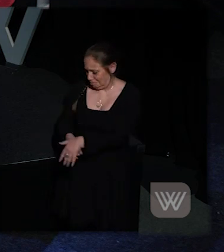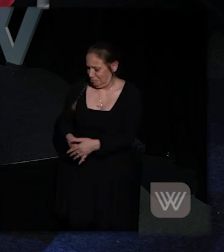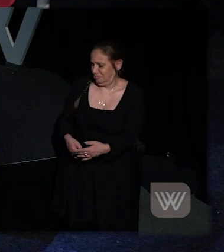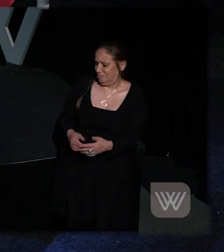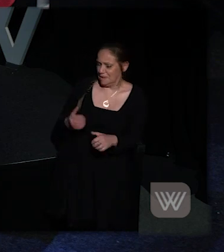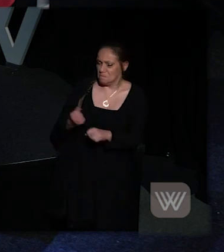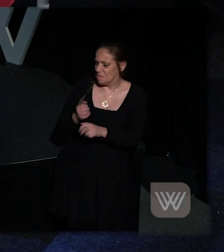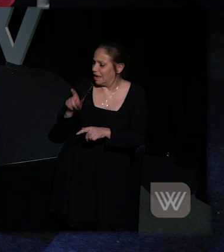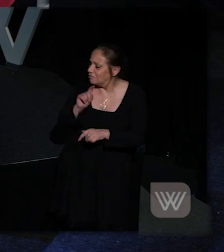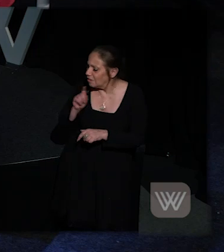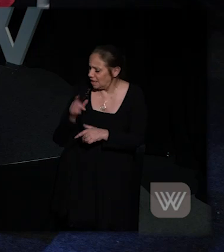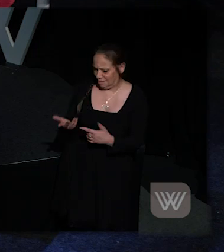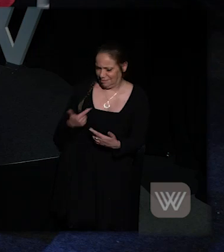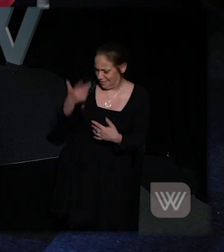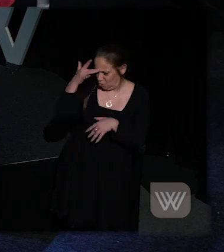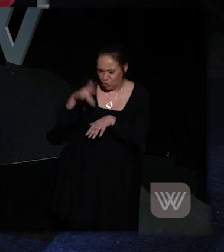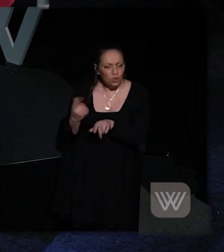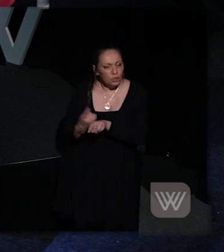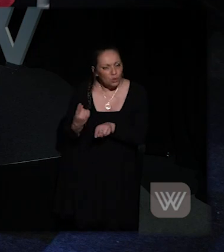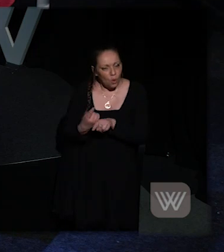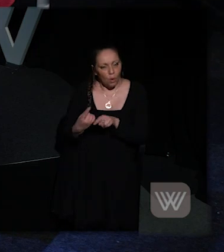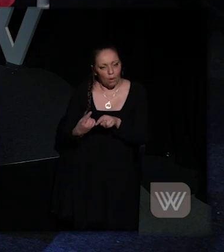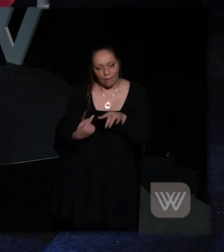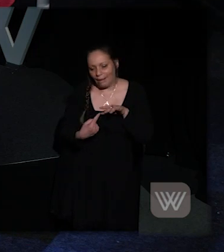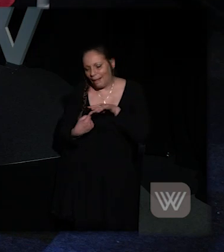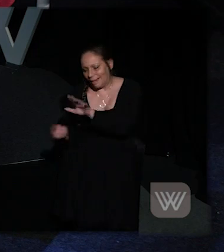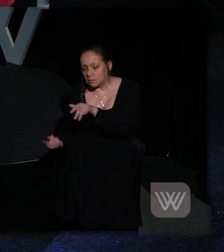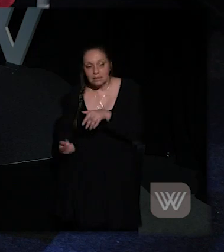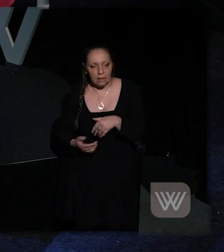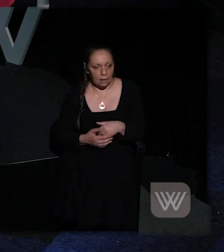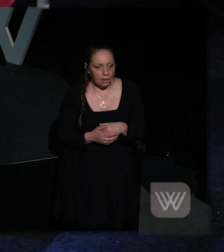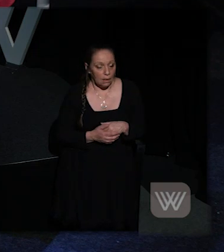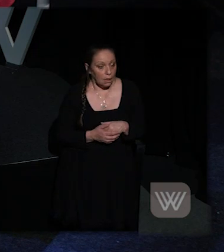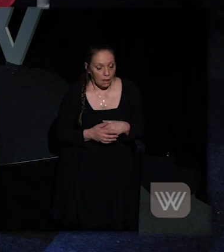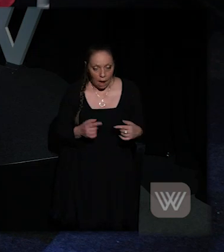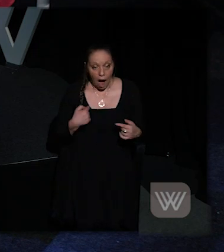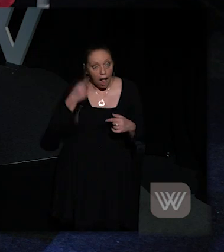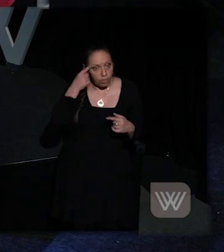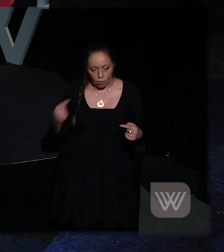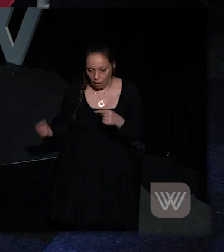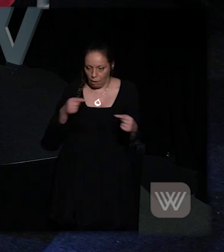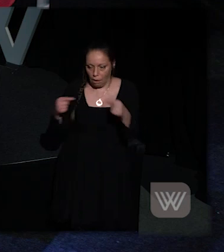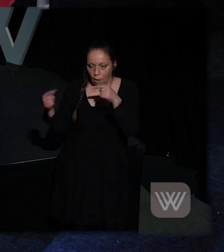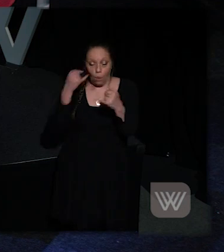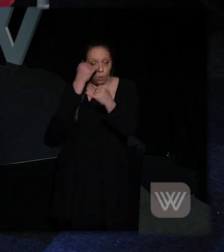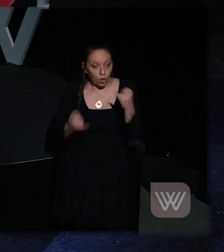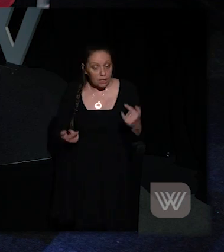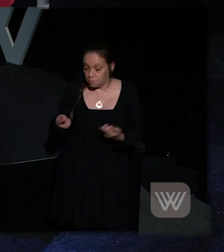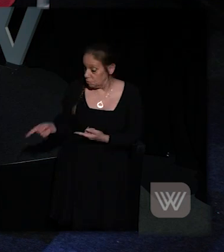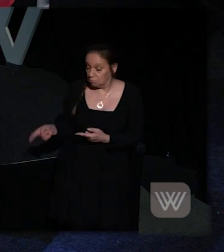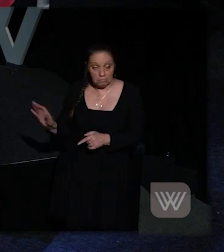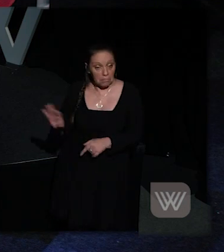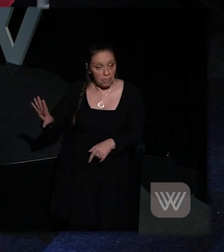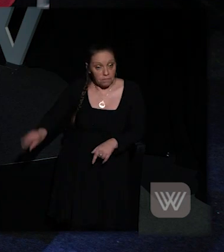mean, make ridiculous remarks back. And it isn't escalating. I thought it might escalate, but it's actually silenced them.